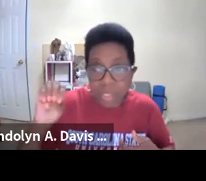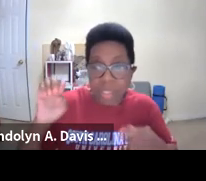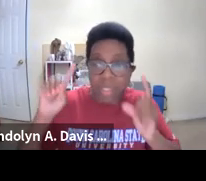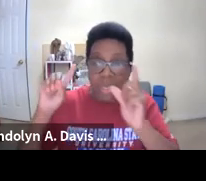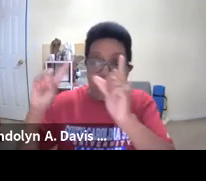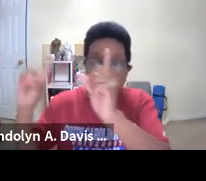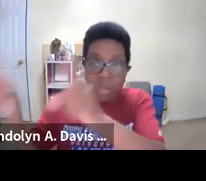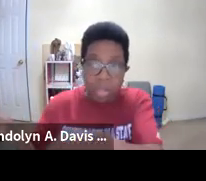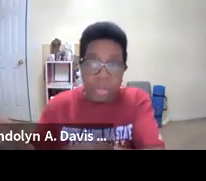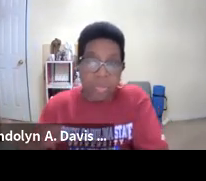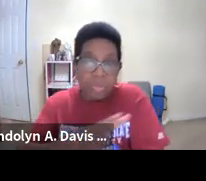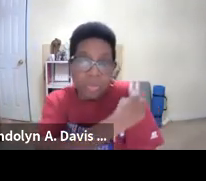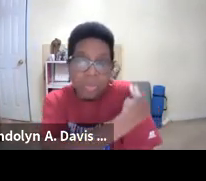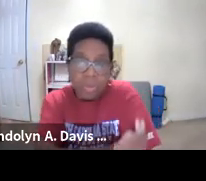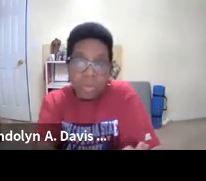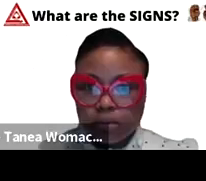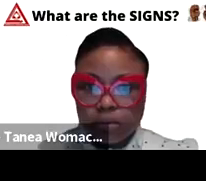Emergency. Go.